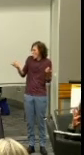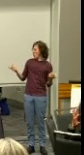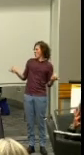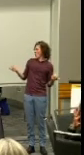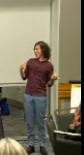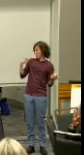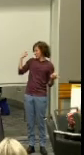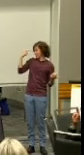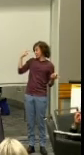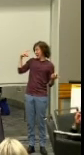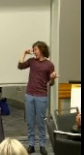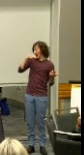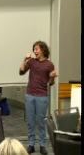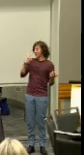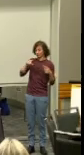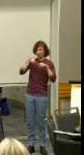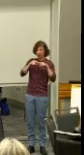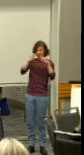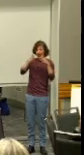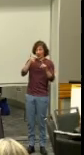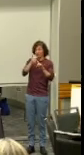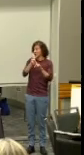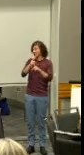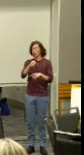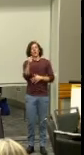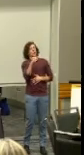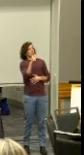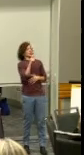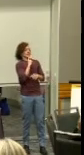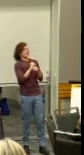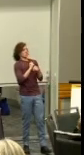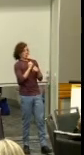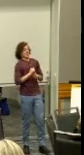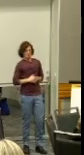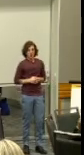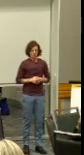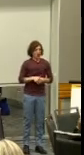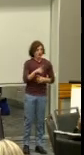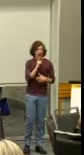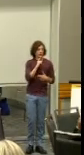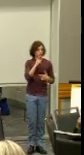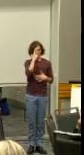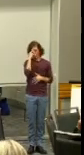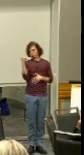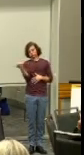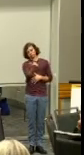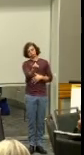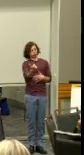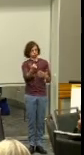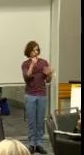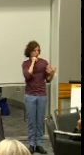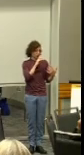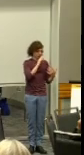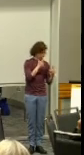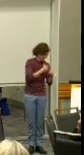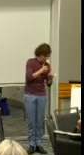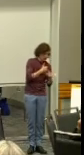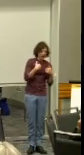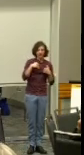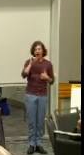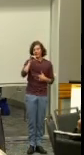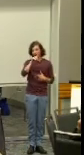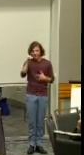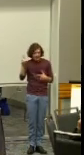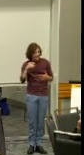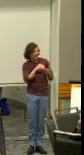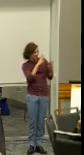on where they want to live, I guess. Yeah, absolutely. I know, so very much open to a senior with IDD who's a student is as welcome as a